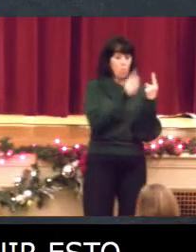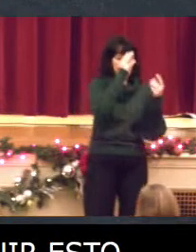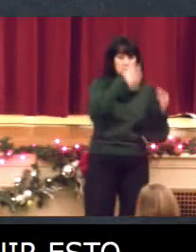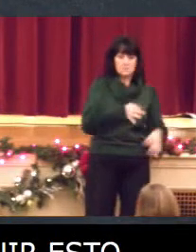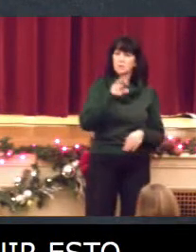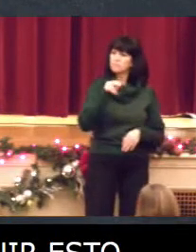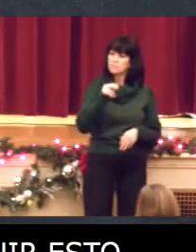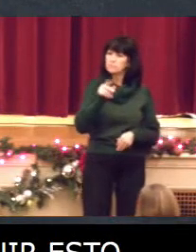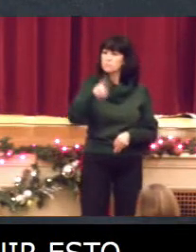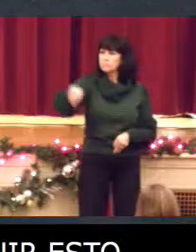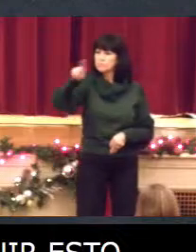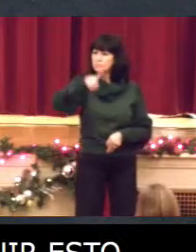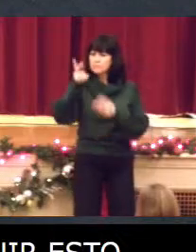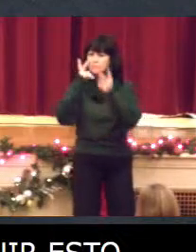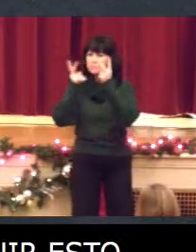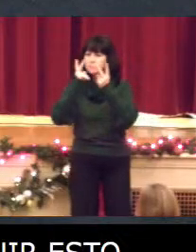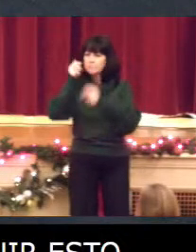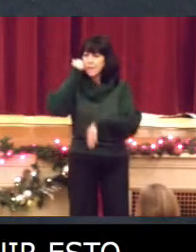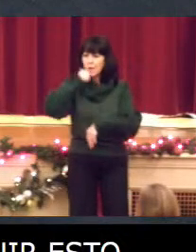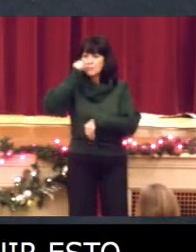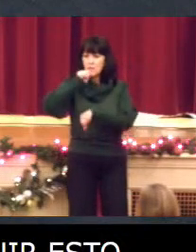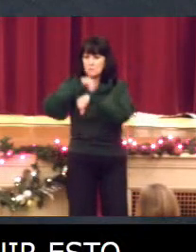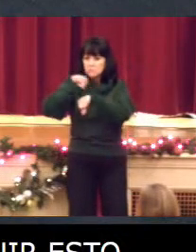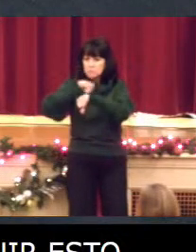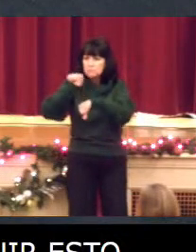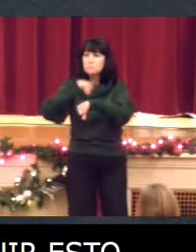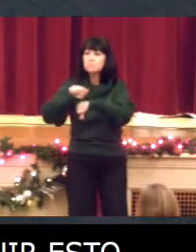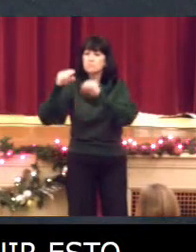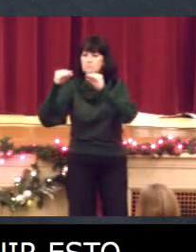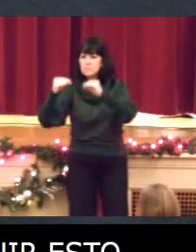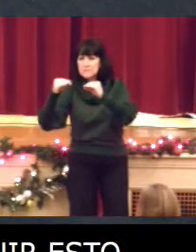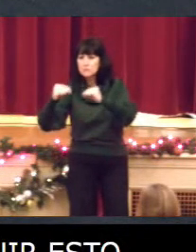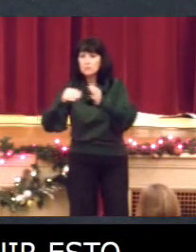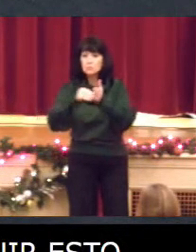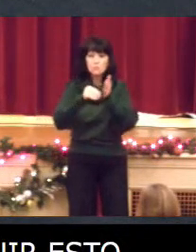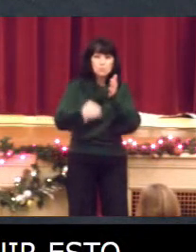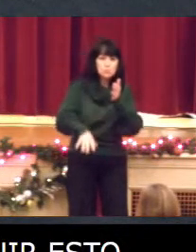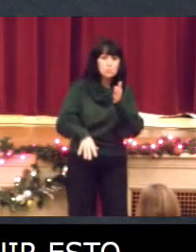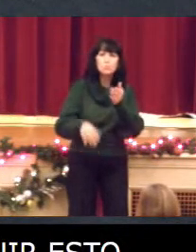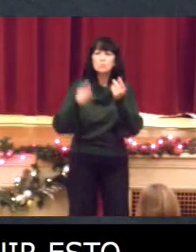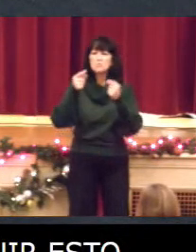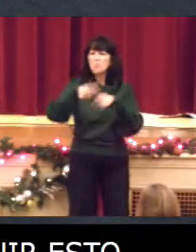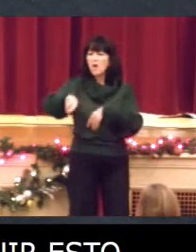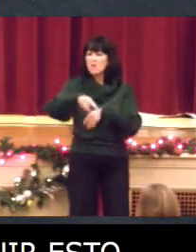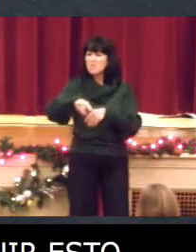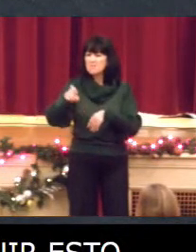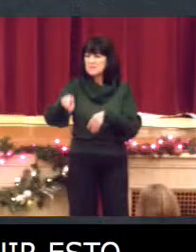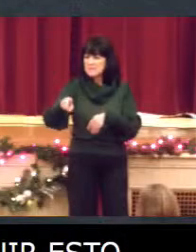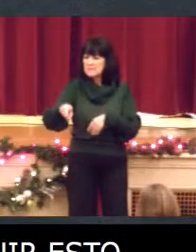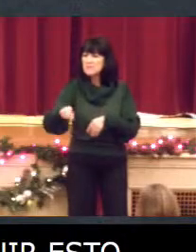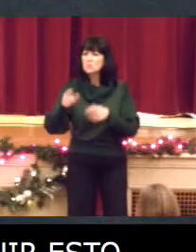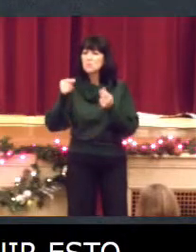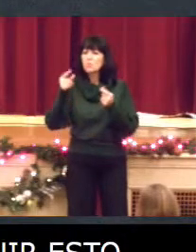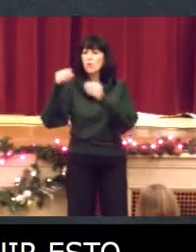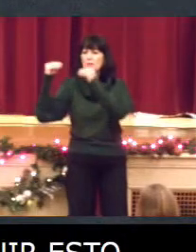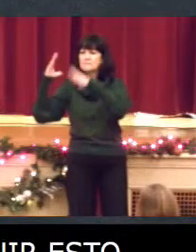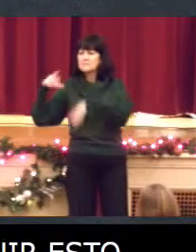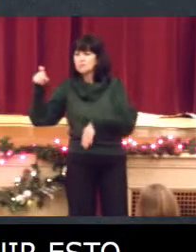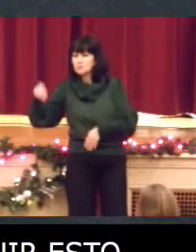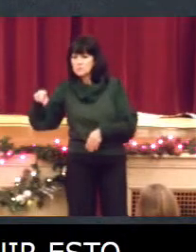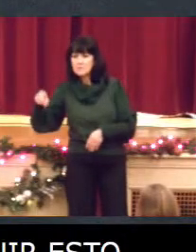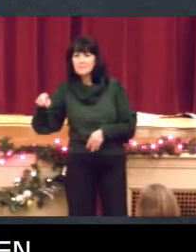know exactly what it is that kids, students, teachers actually need. We spend a lot of time doing things for